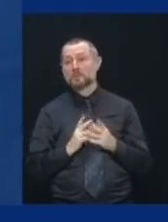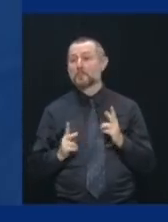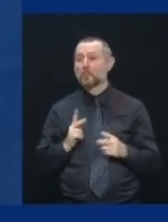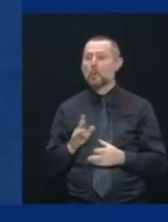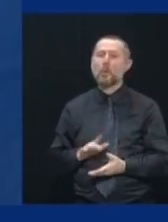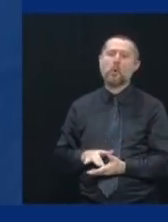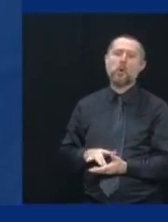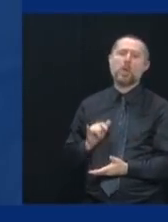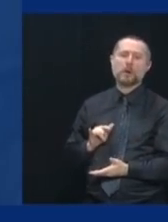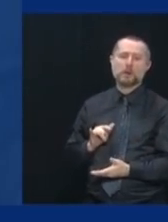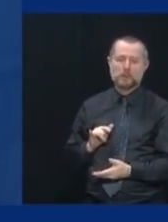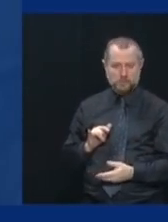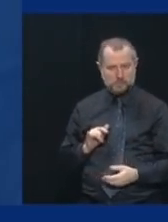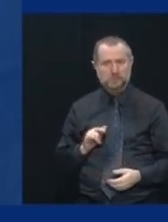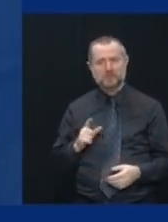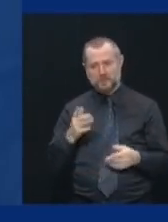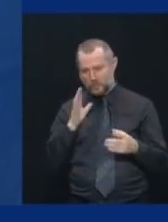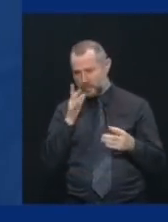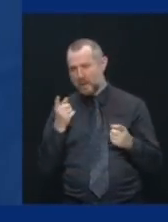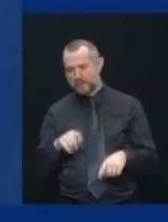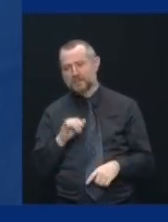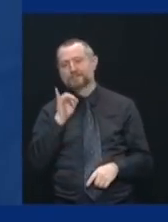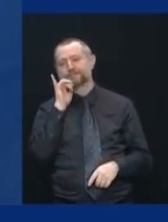We understand that. But